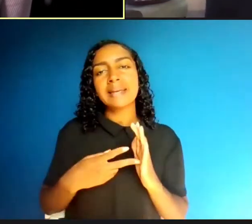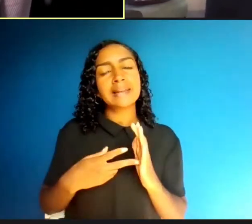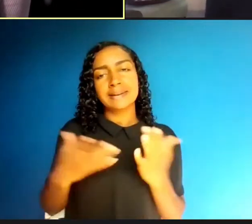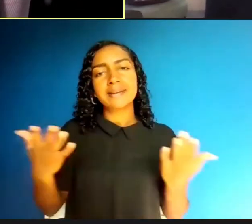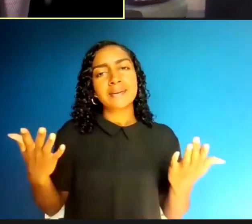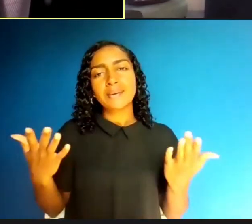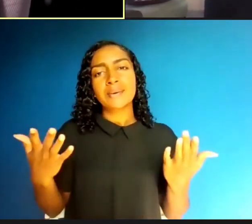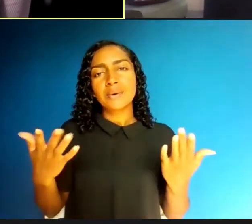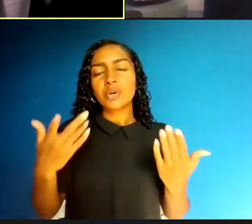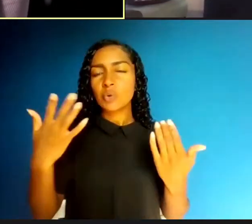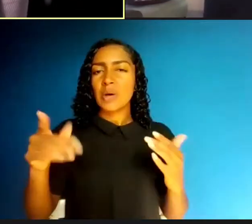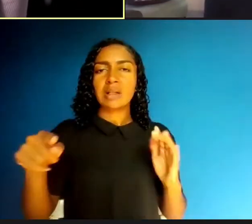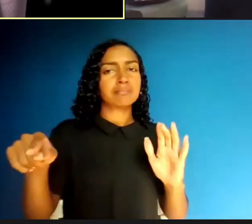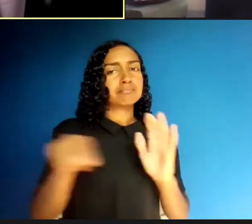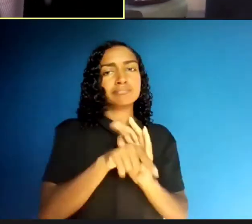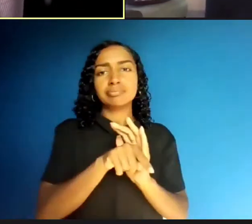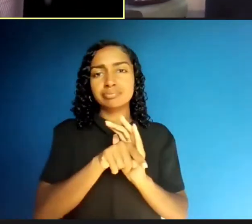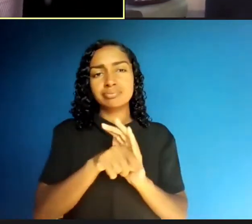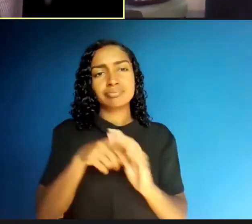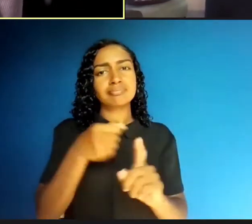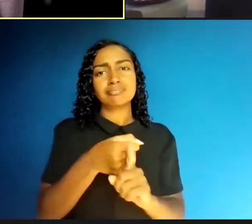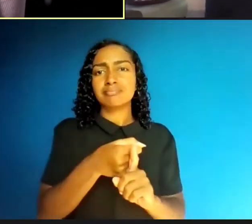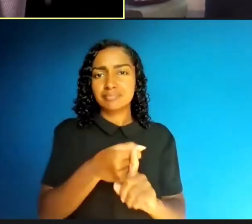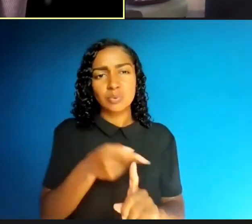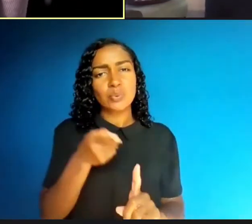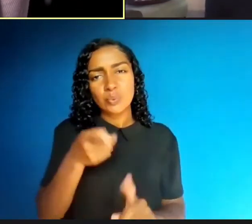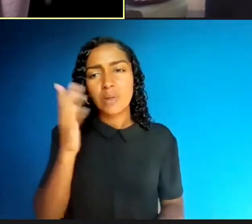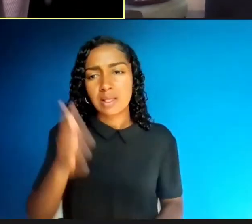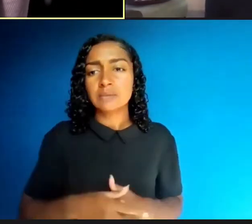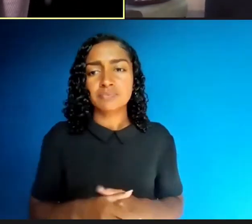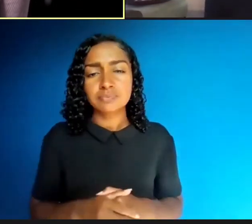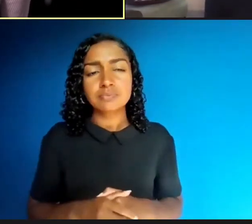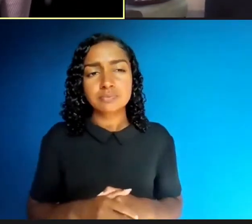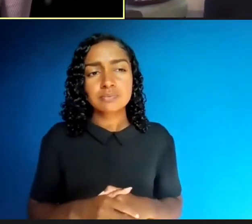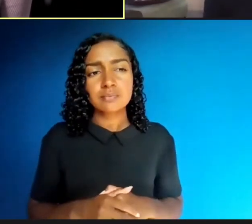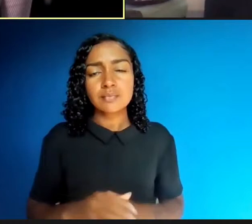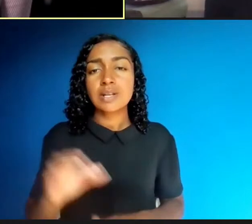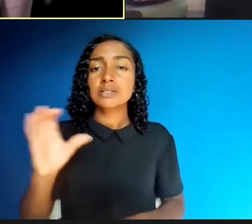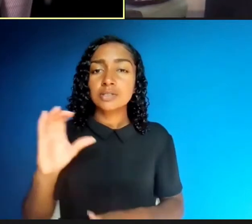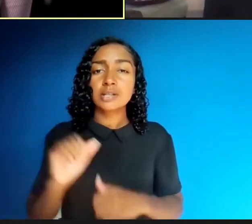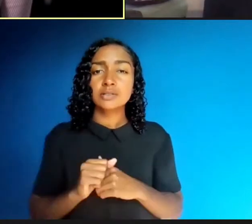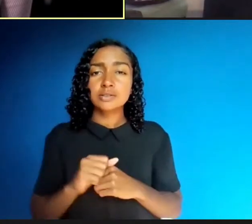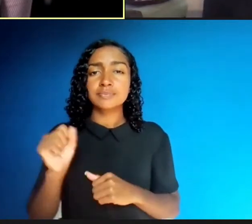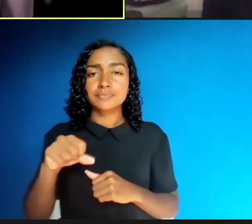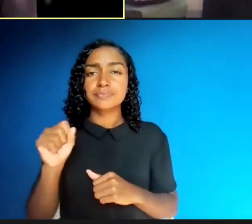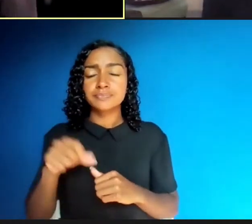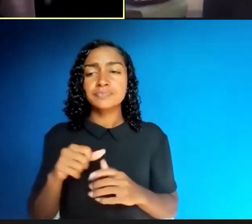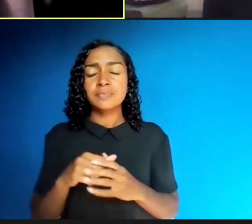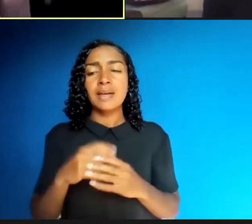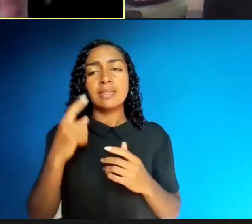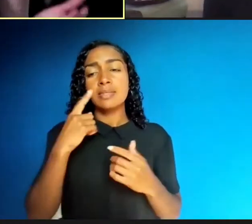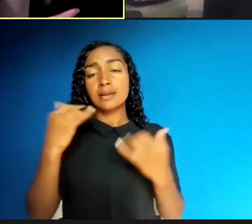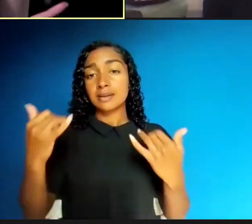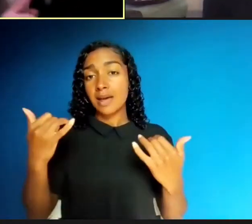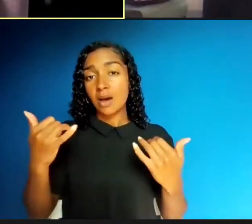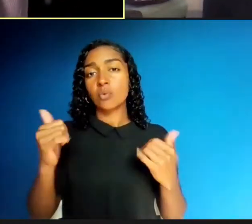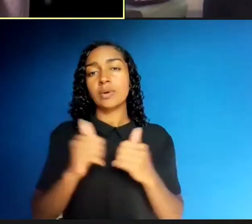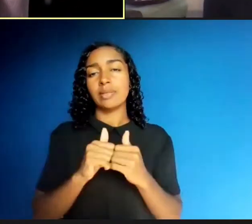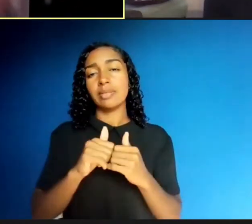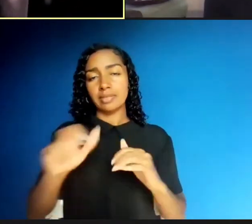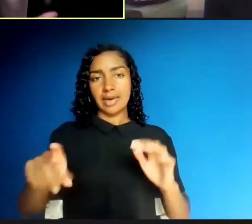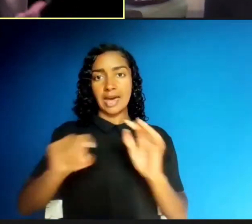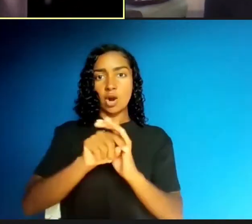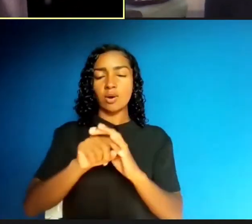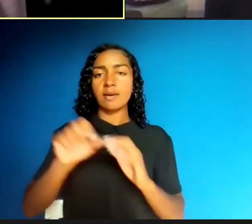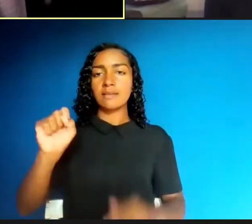And also, like, and I guess to like bring that a bit forward too, you've seen now, like with the era of social media